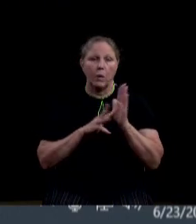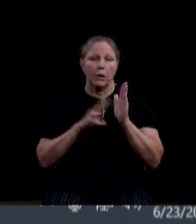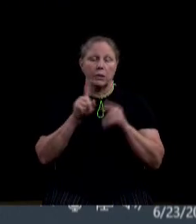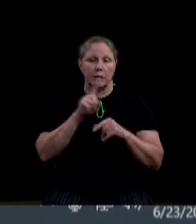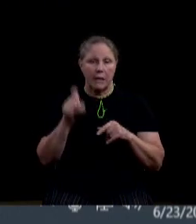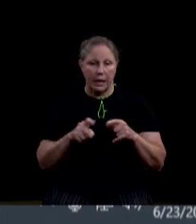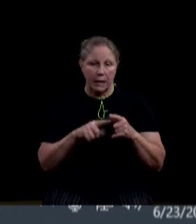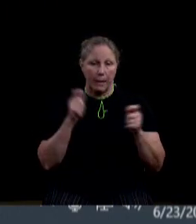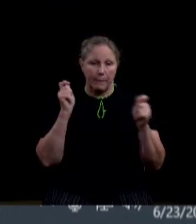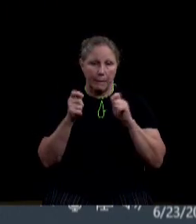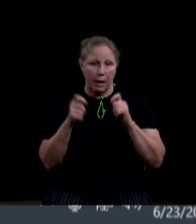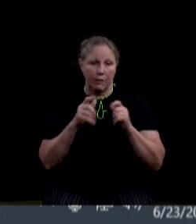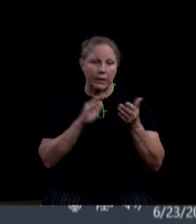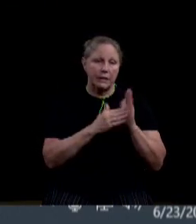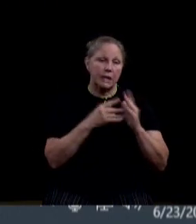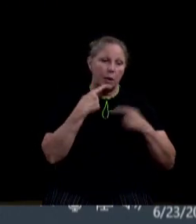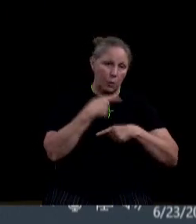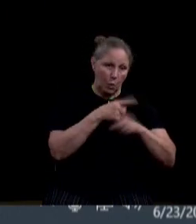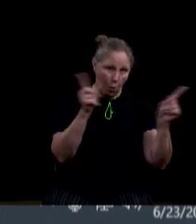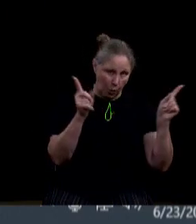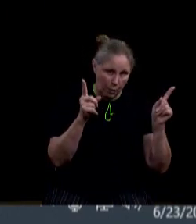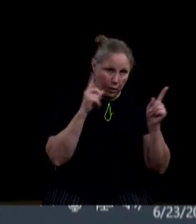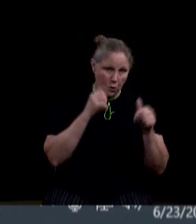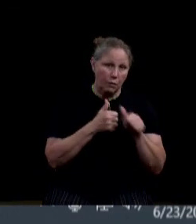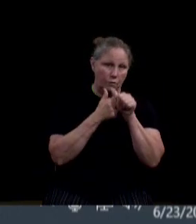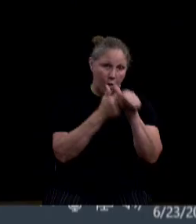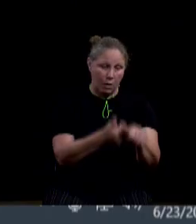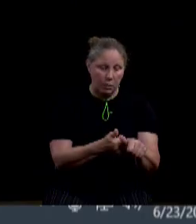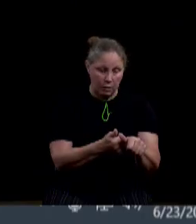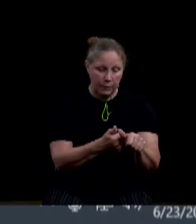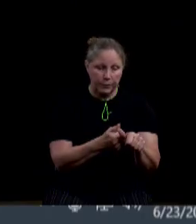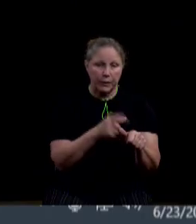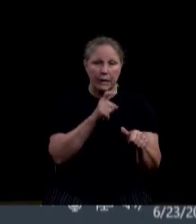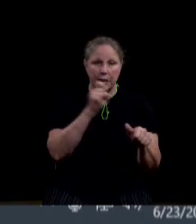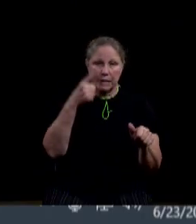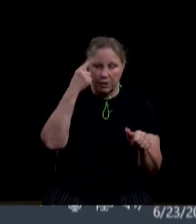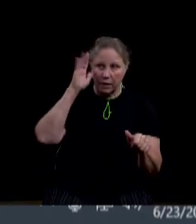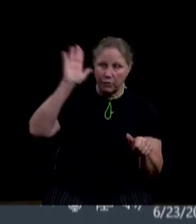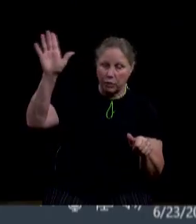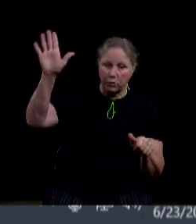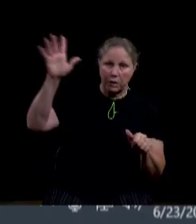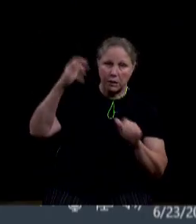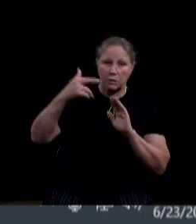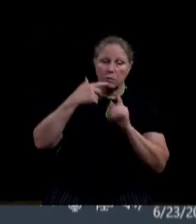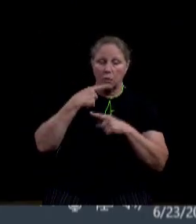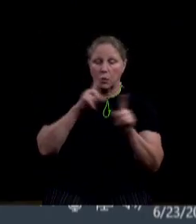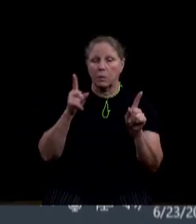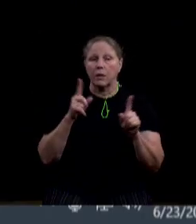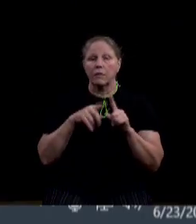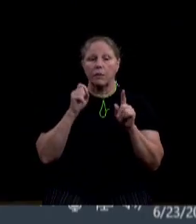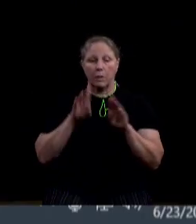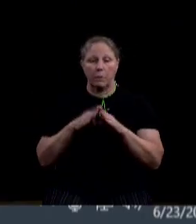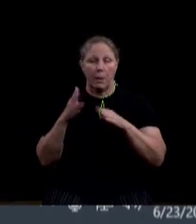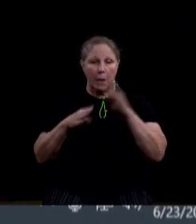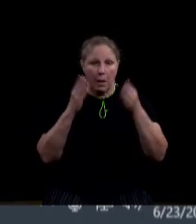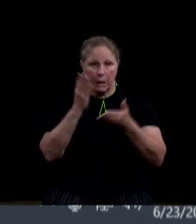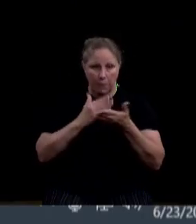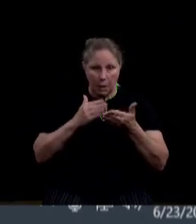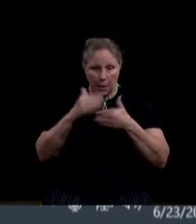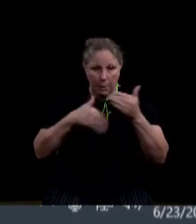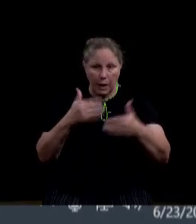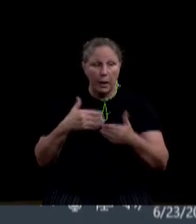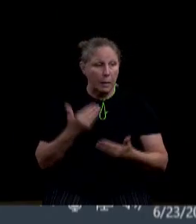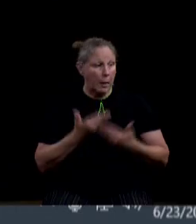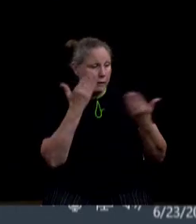orders of Texas Governor Greg Abbott for a phased reopening of businesses. Is there a motion on that resolution? I'll move